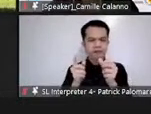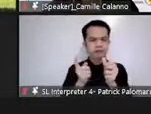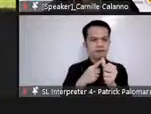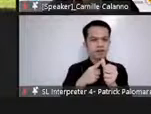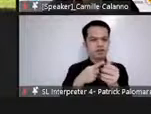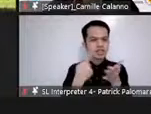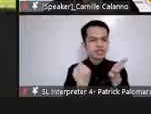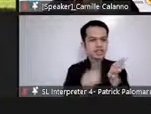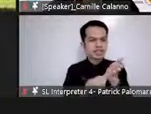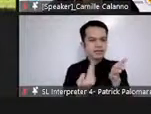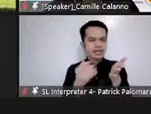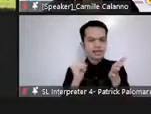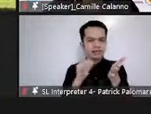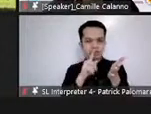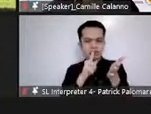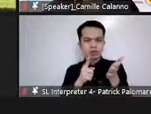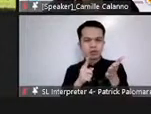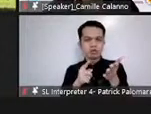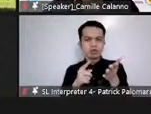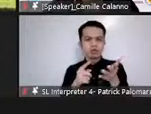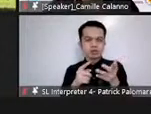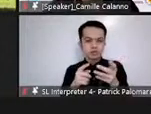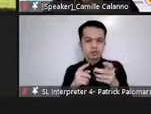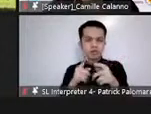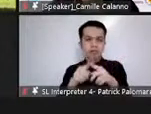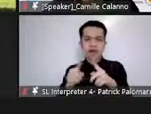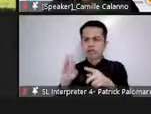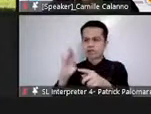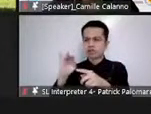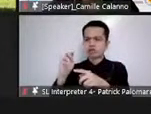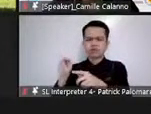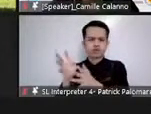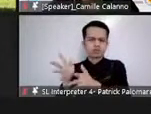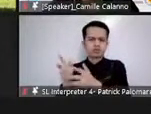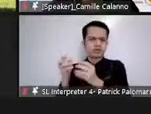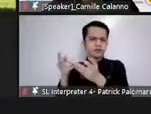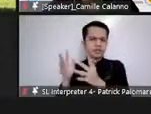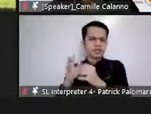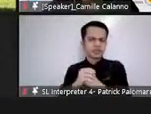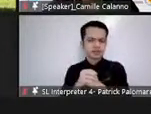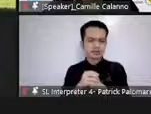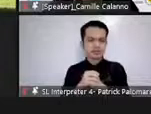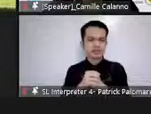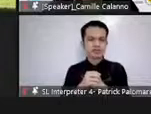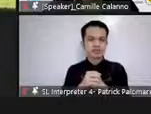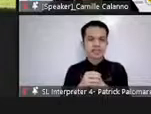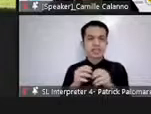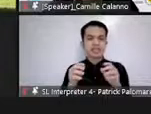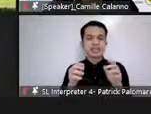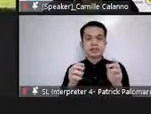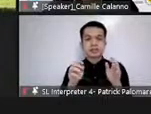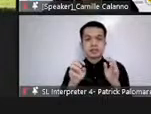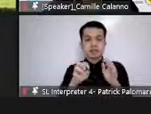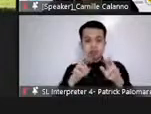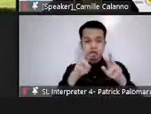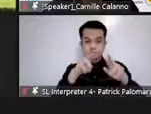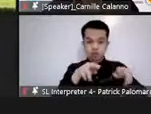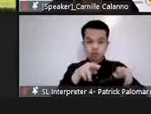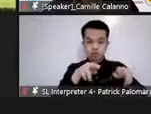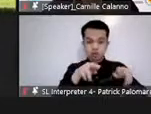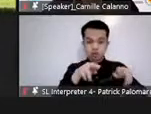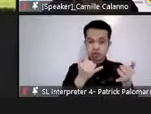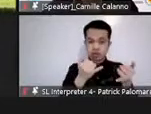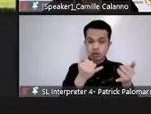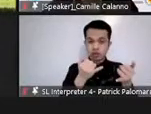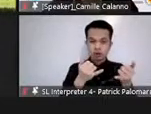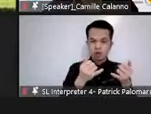of these types of boats, except for the Butuan boats. And also, there are no research for now